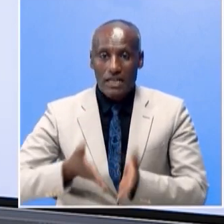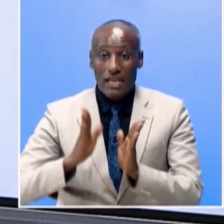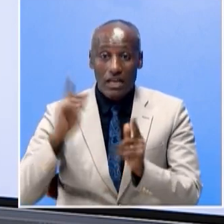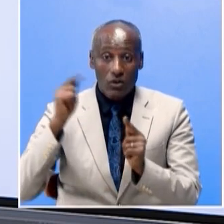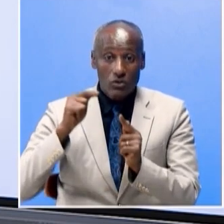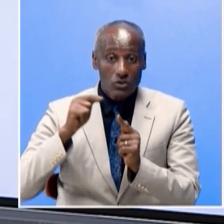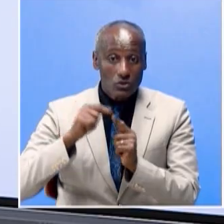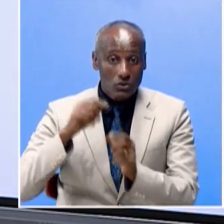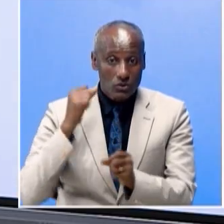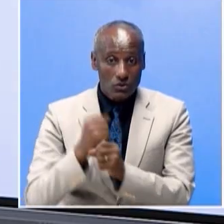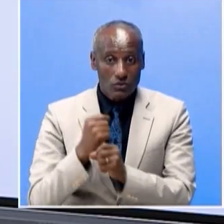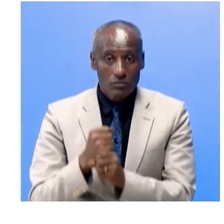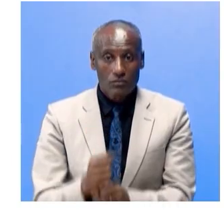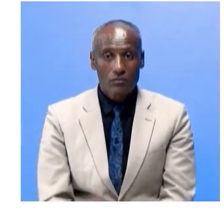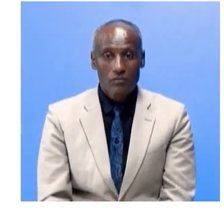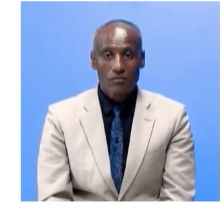just on